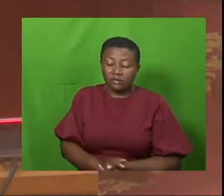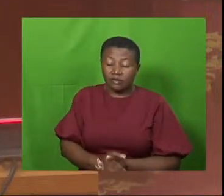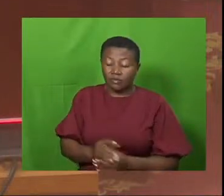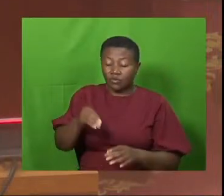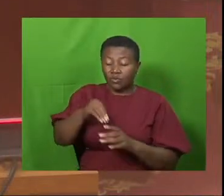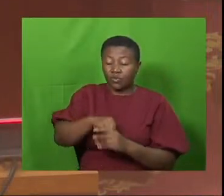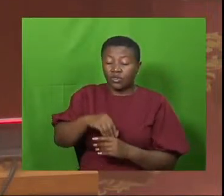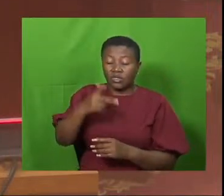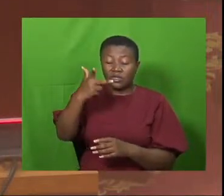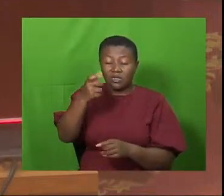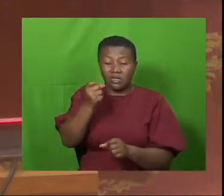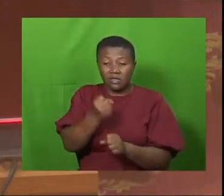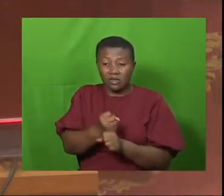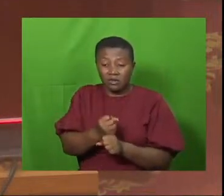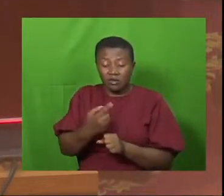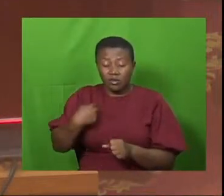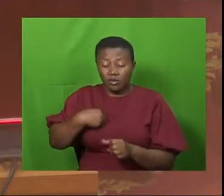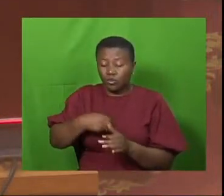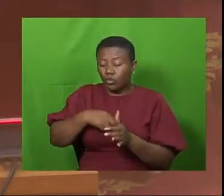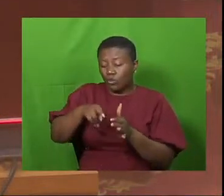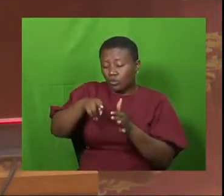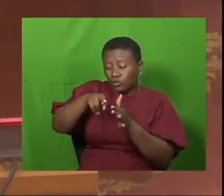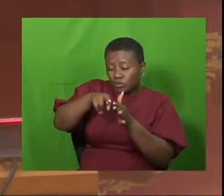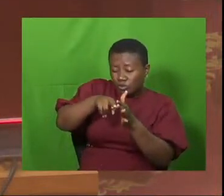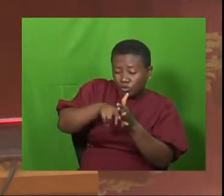have reduced inflation to the lowest level,